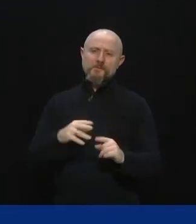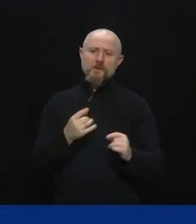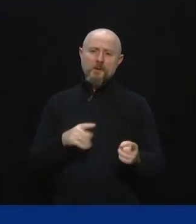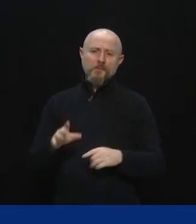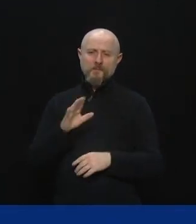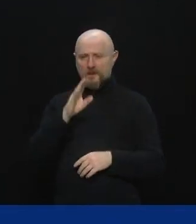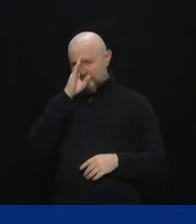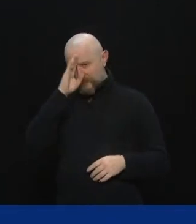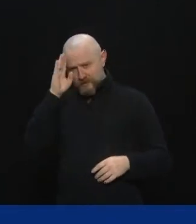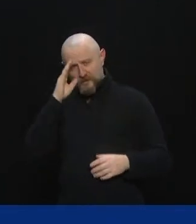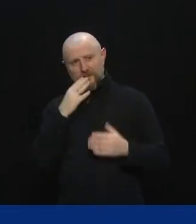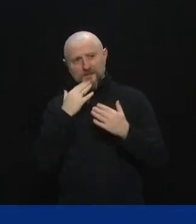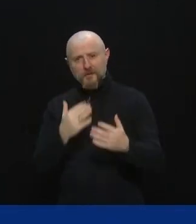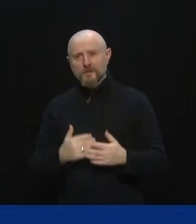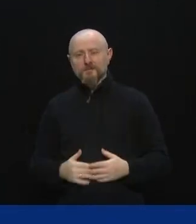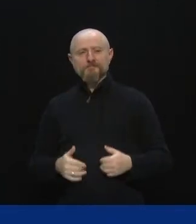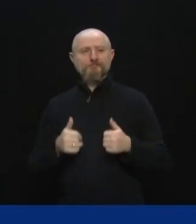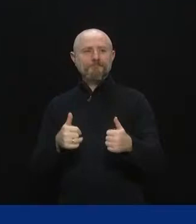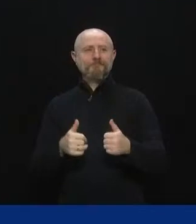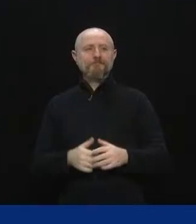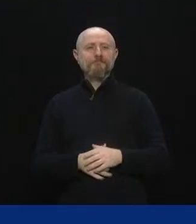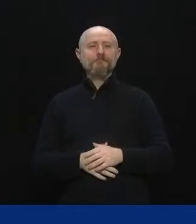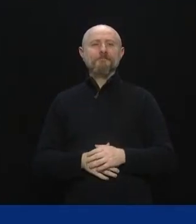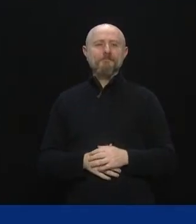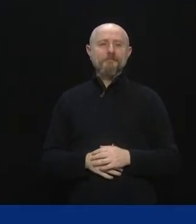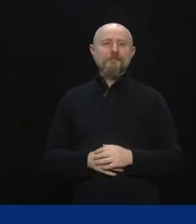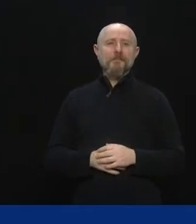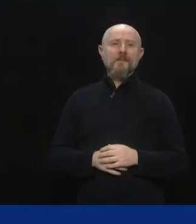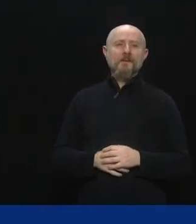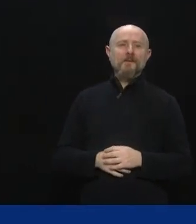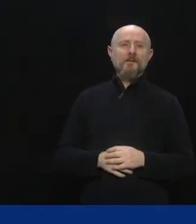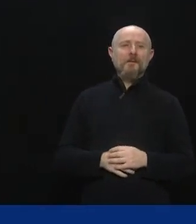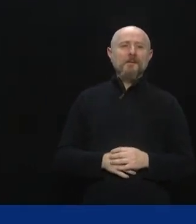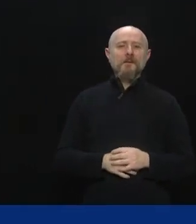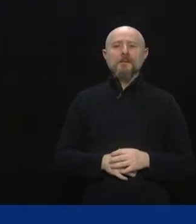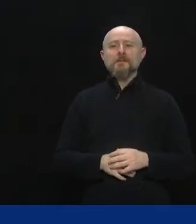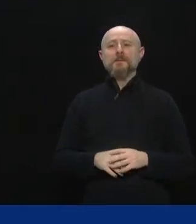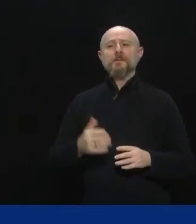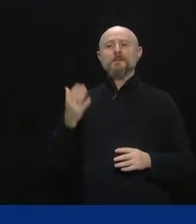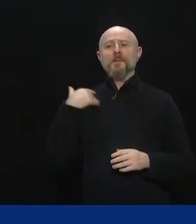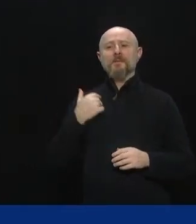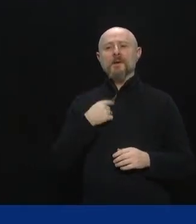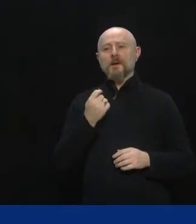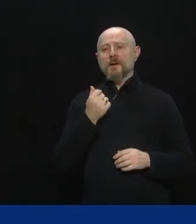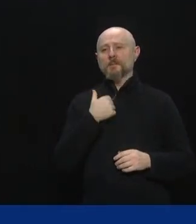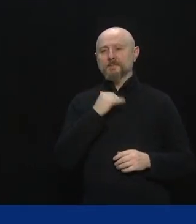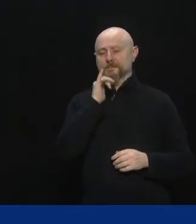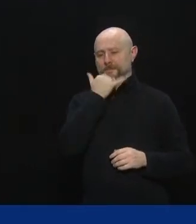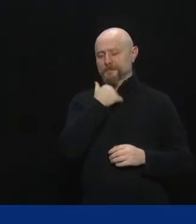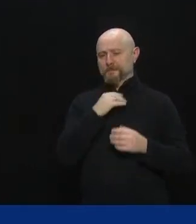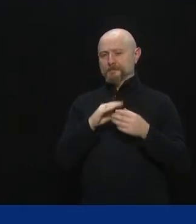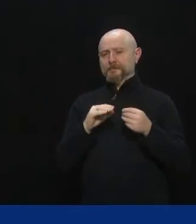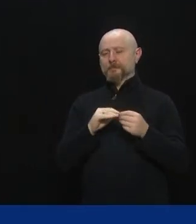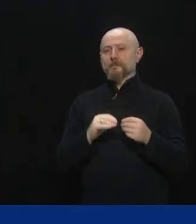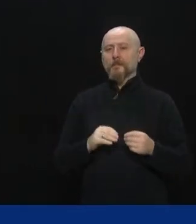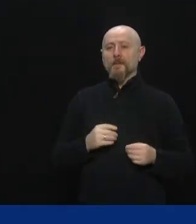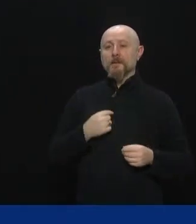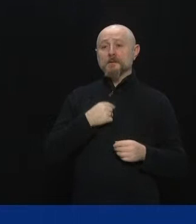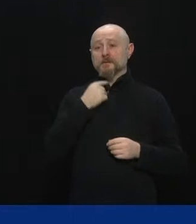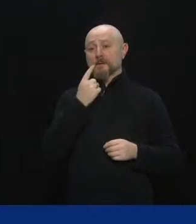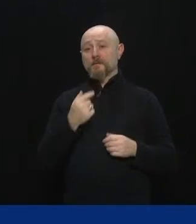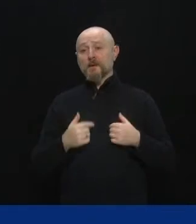you very much. Appreciate that. I did misspeak a moment ago. I am human. I think I said there's